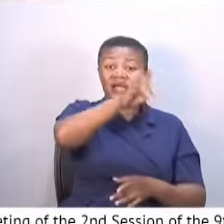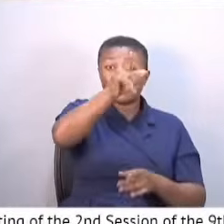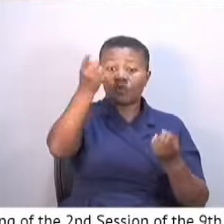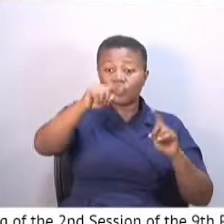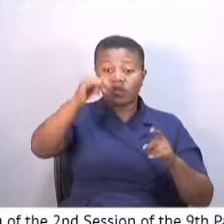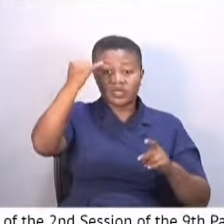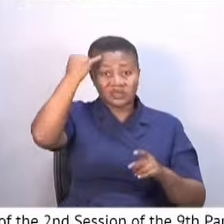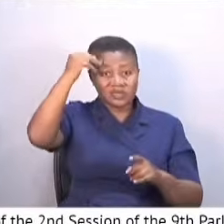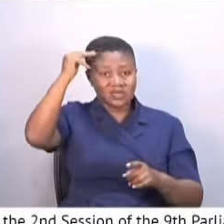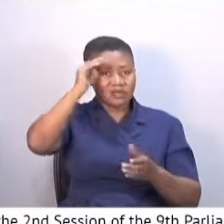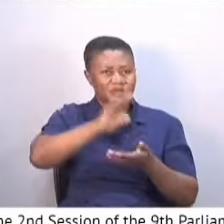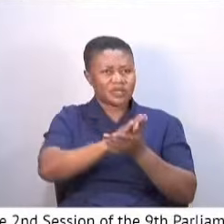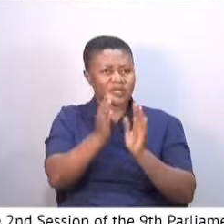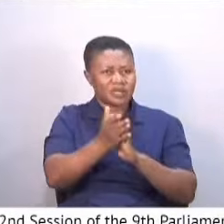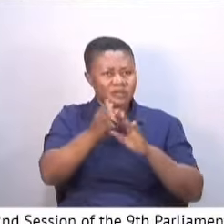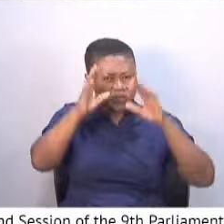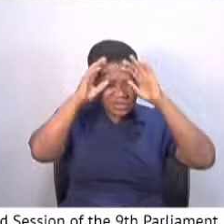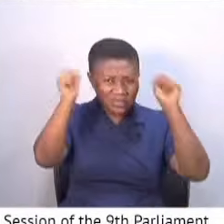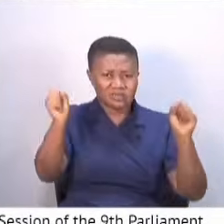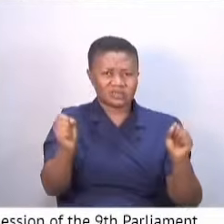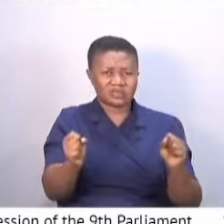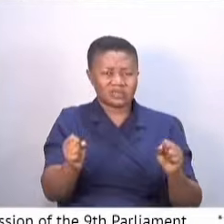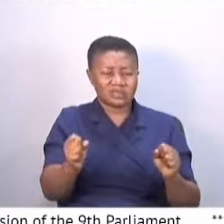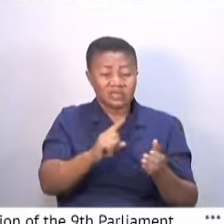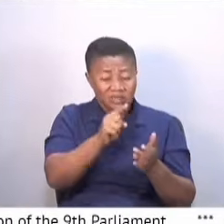And Mr. President, these are key matters.